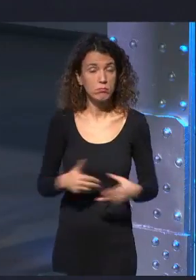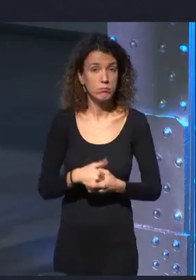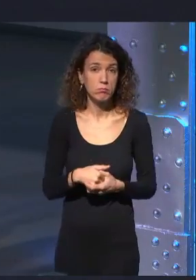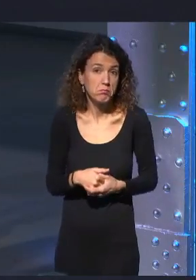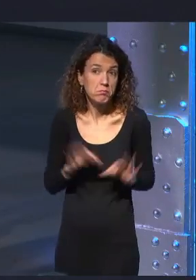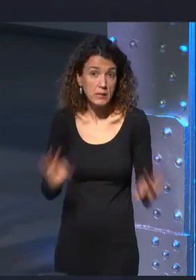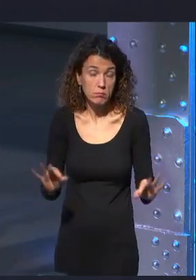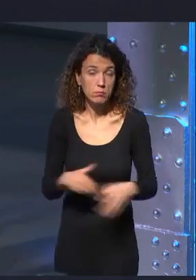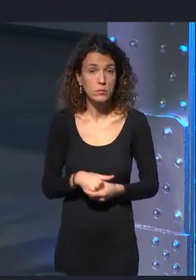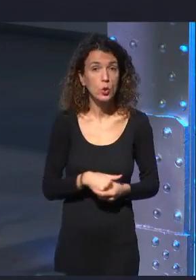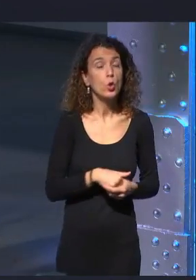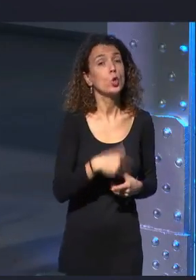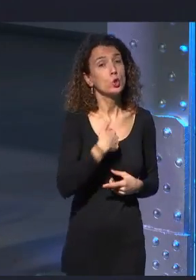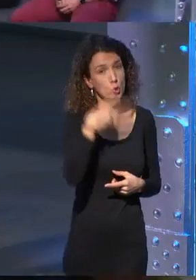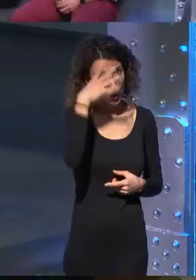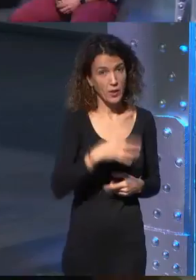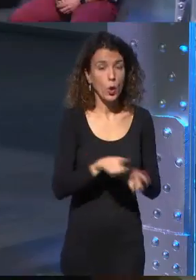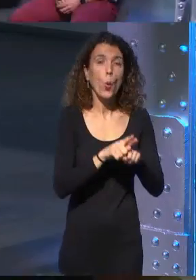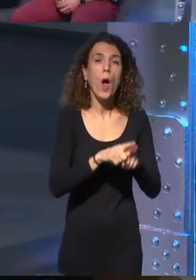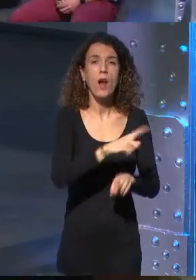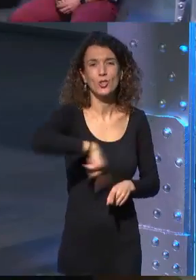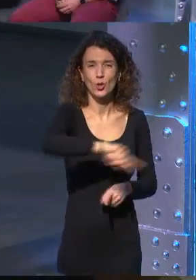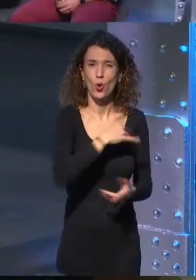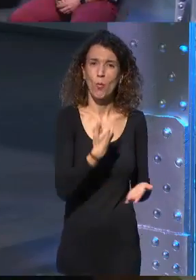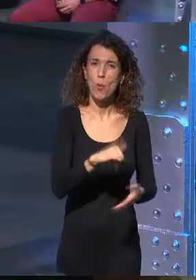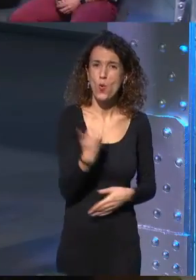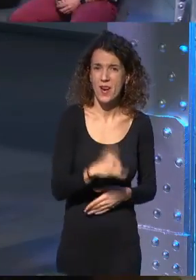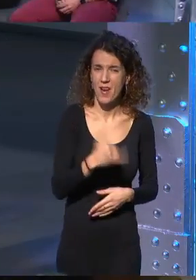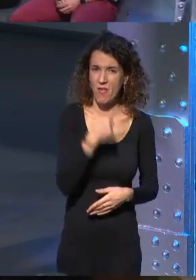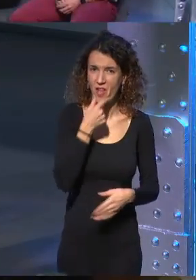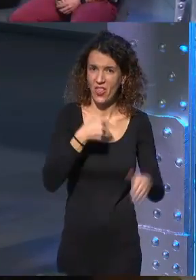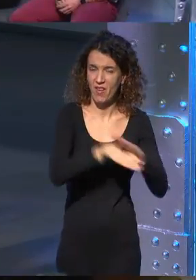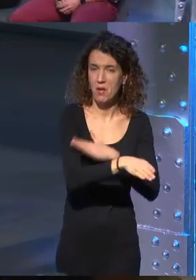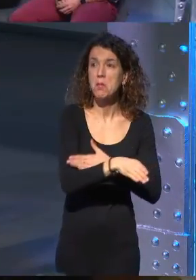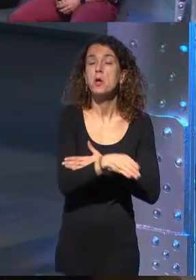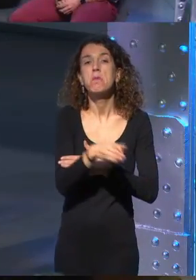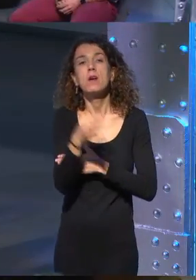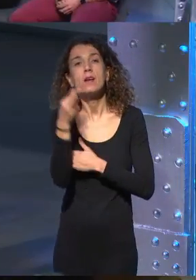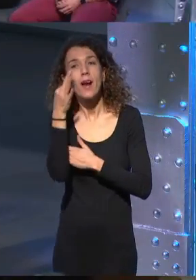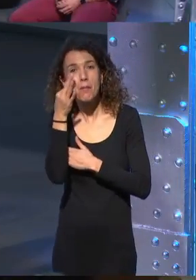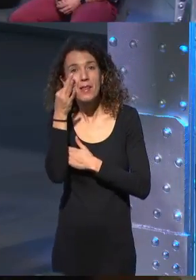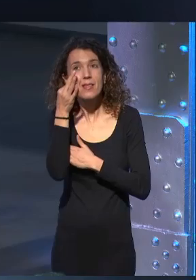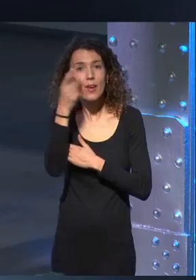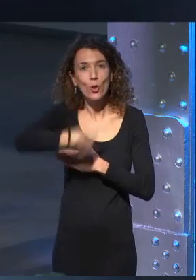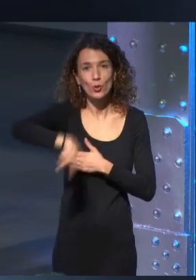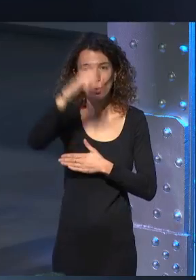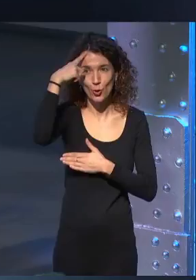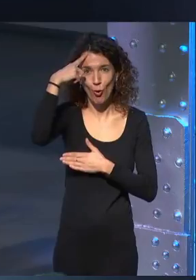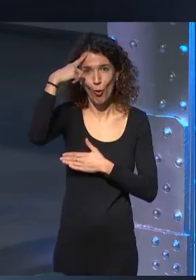I don't know. I just think that they can do it. I think that we are highly vulnerable,